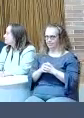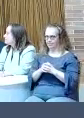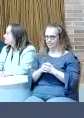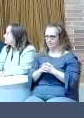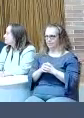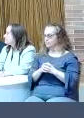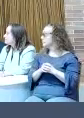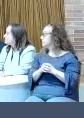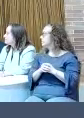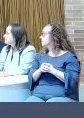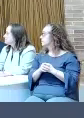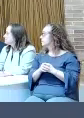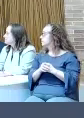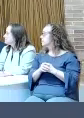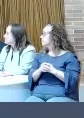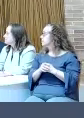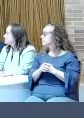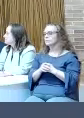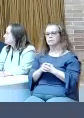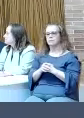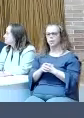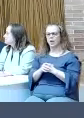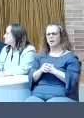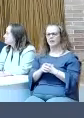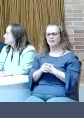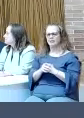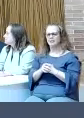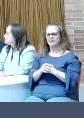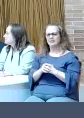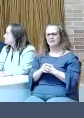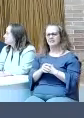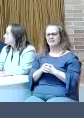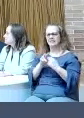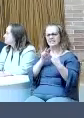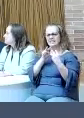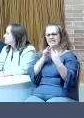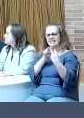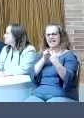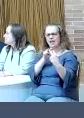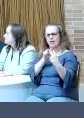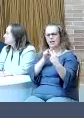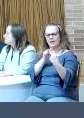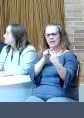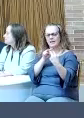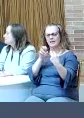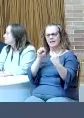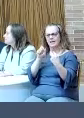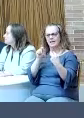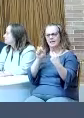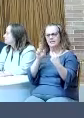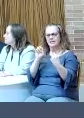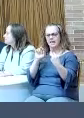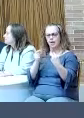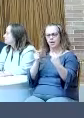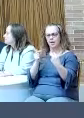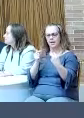staring we do it sometimes unintentionally because we think there might be something better for